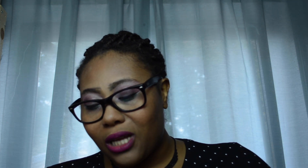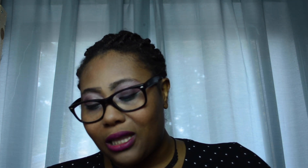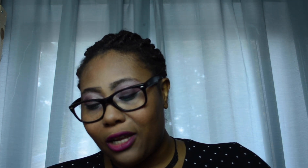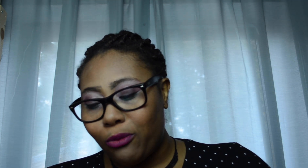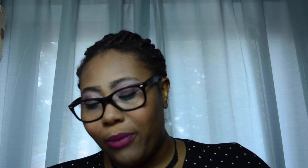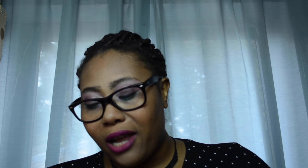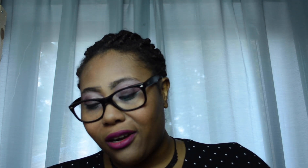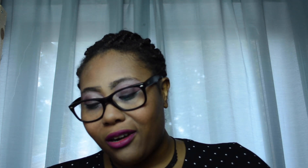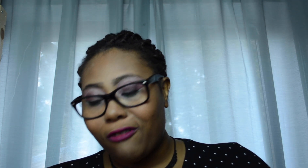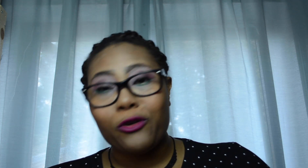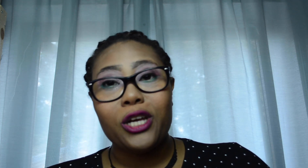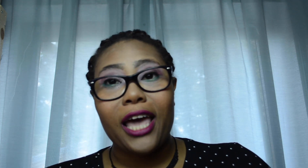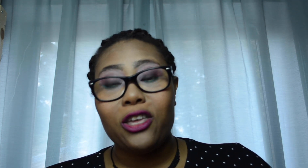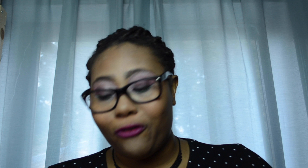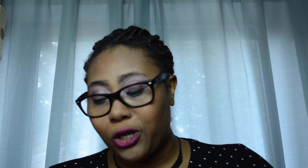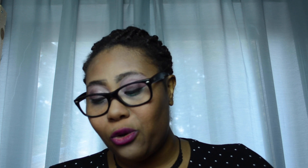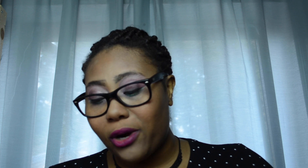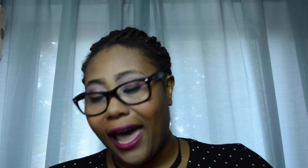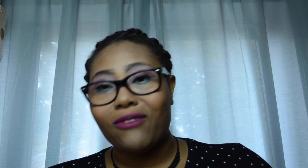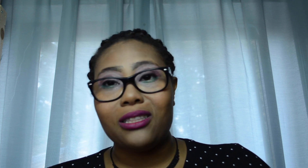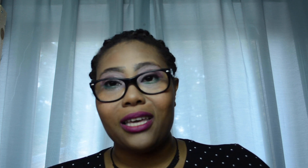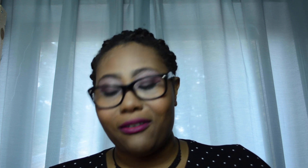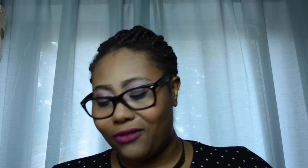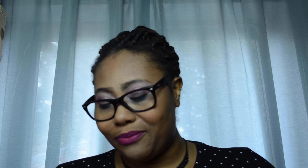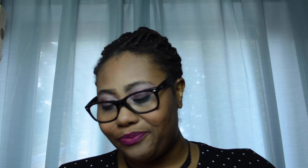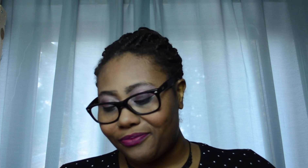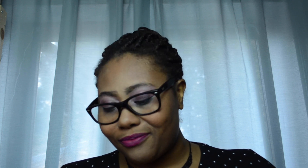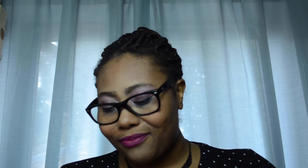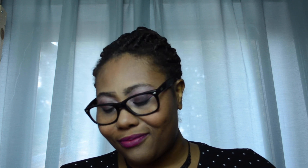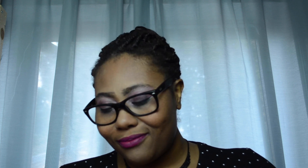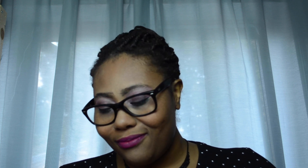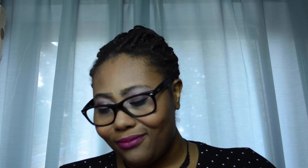the world a little better for your having lived.